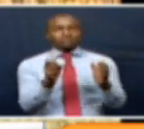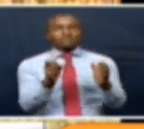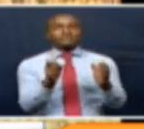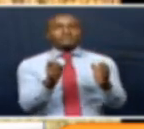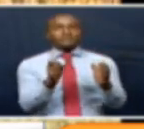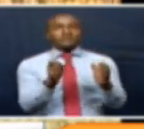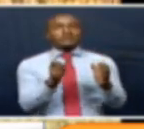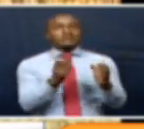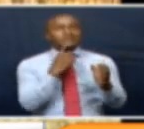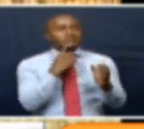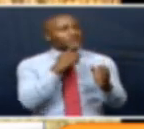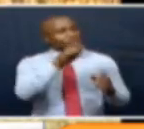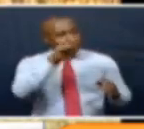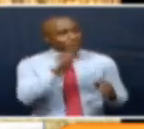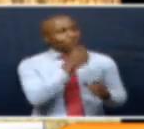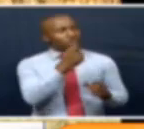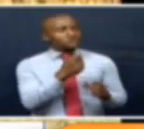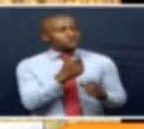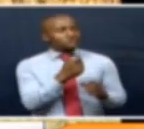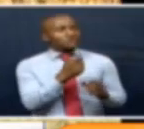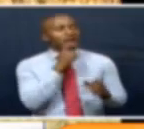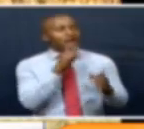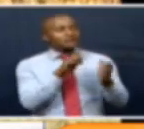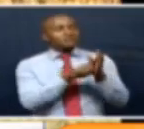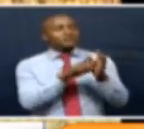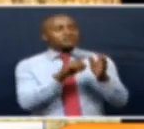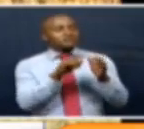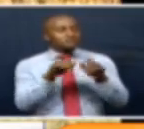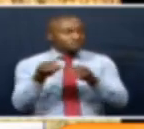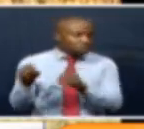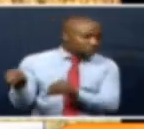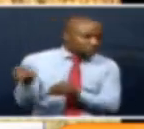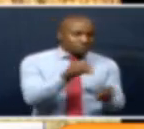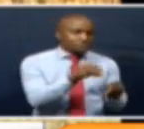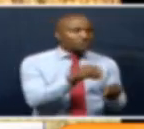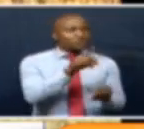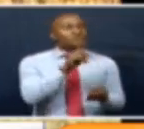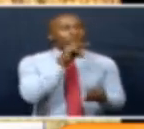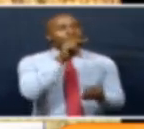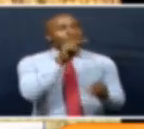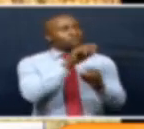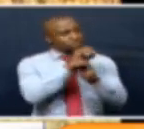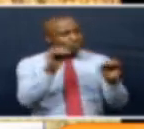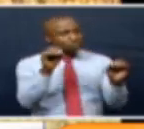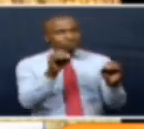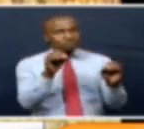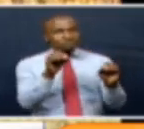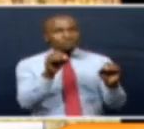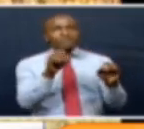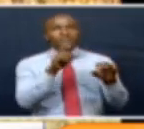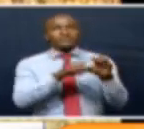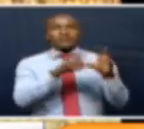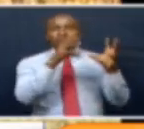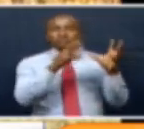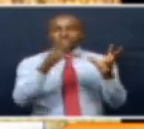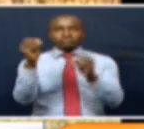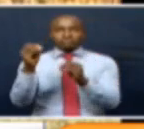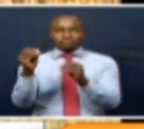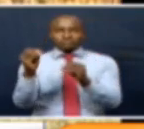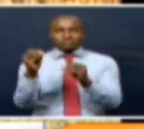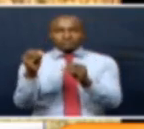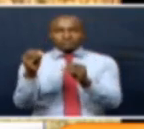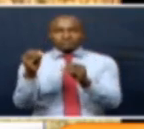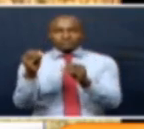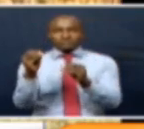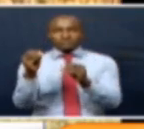Wakaniambia funga sasa mlango, funika mse yako, na ulale, na usipike nduru. Walipoondoka,